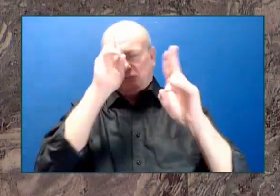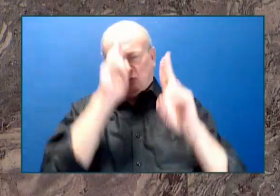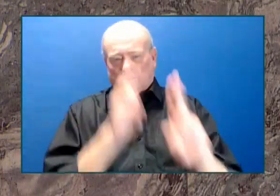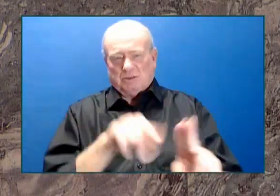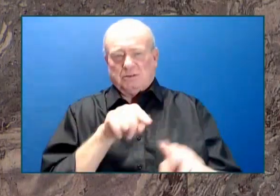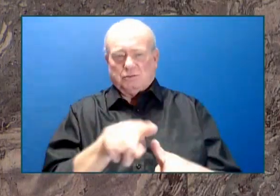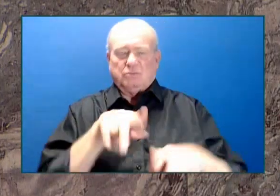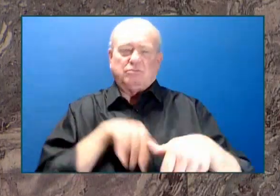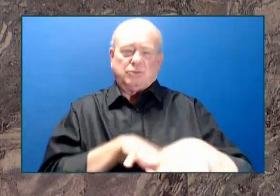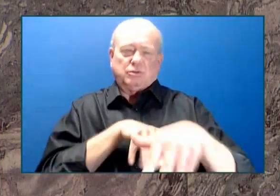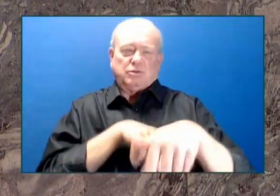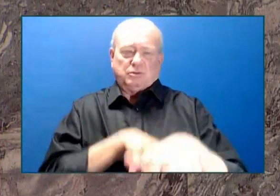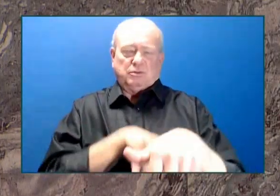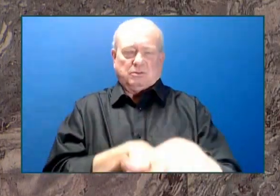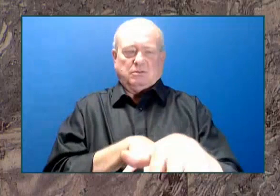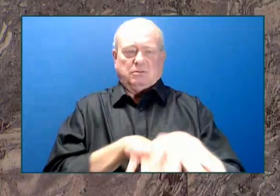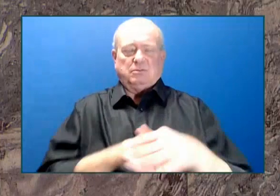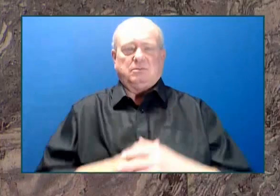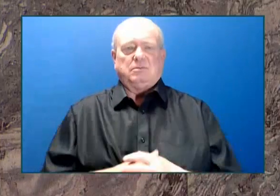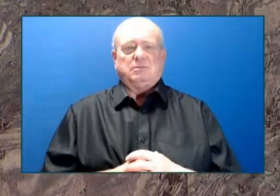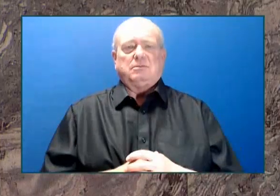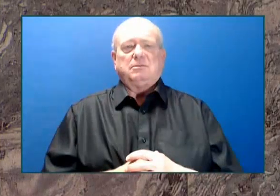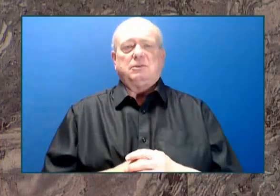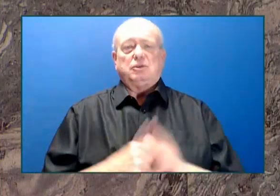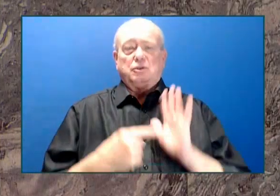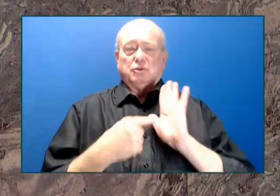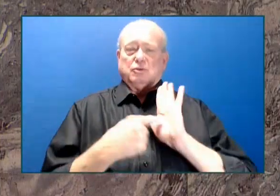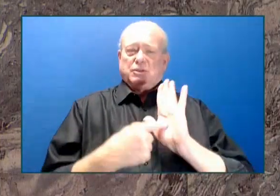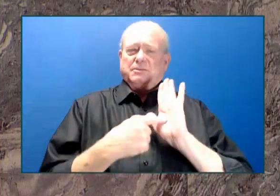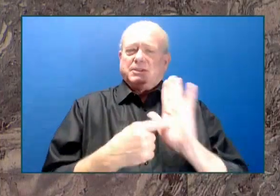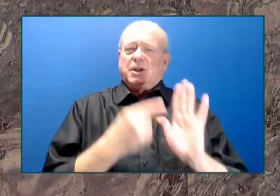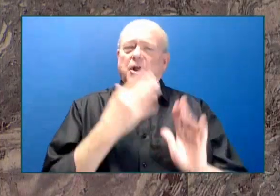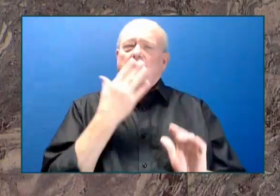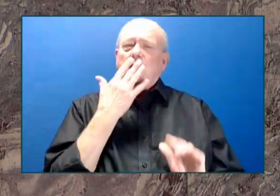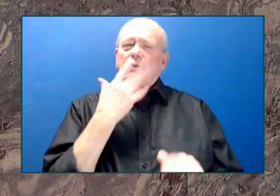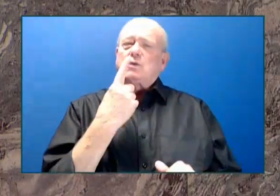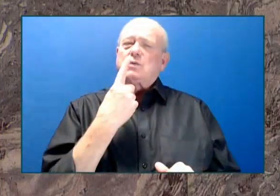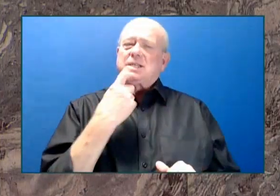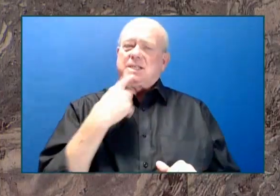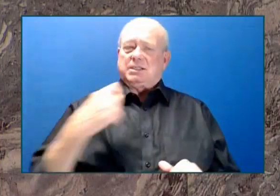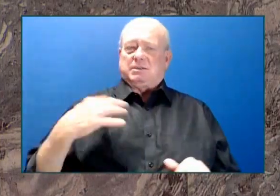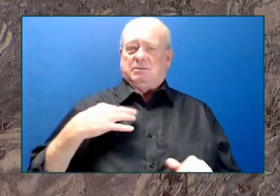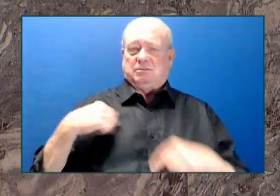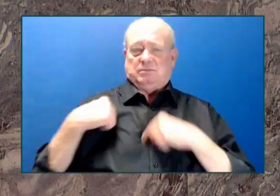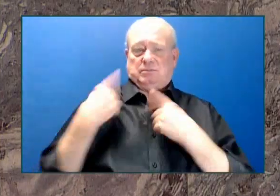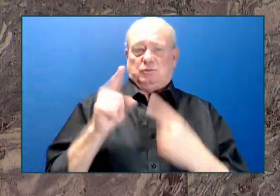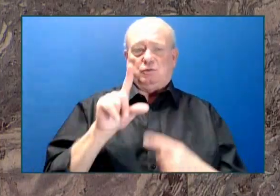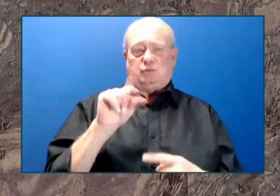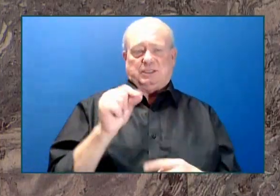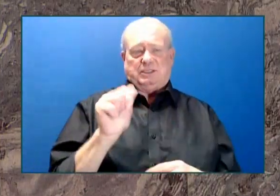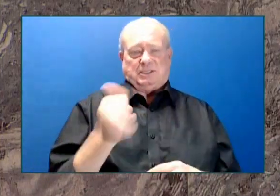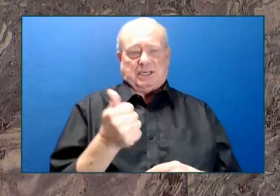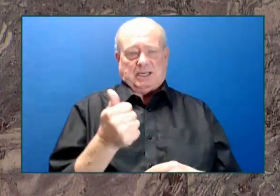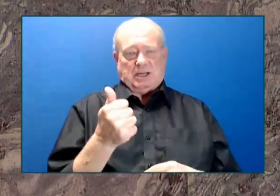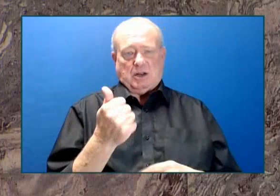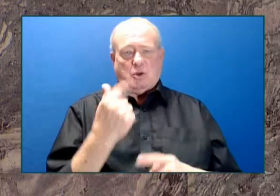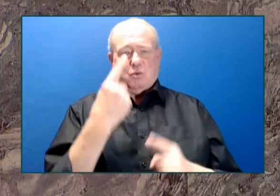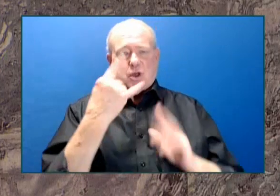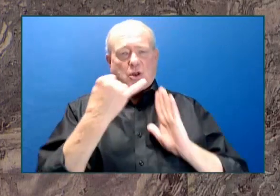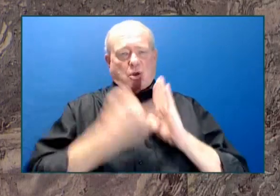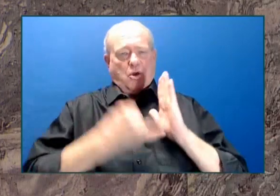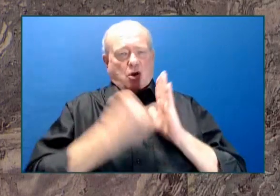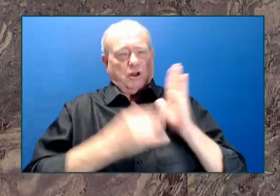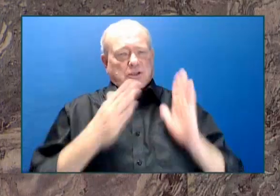representative color of missing and murdered Indigenous women since 2010, when Métis artist Jamie Black began the Red Dress Project as an